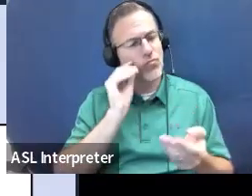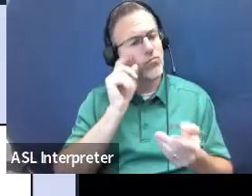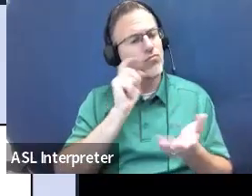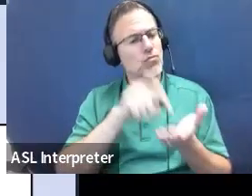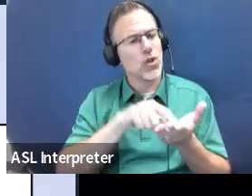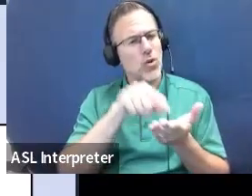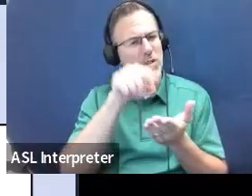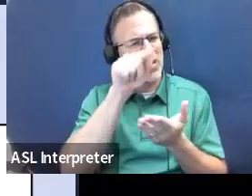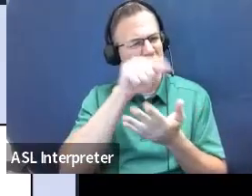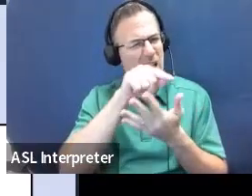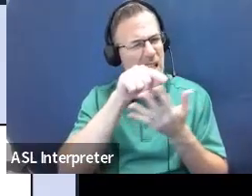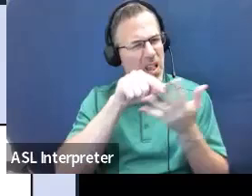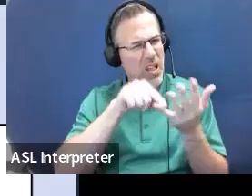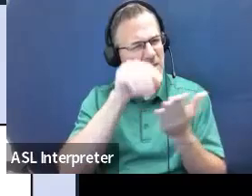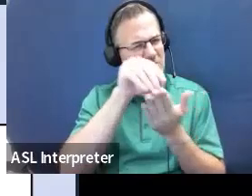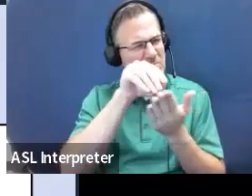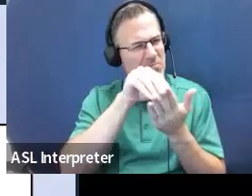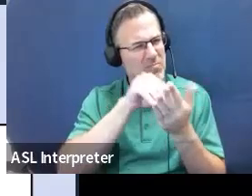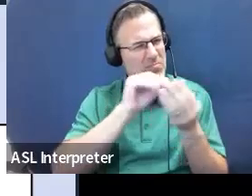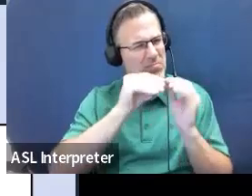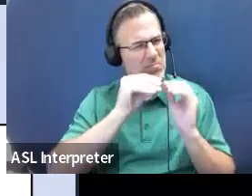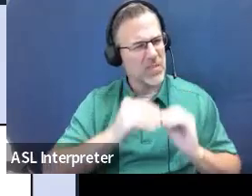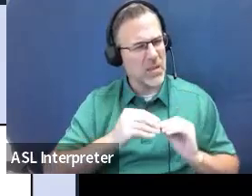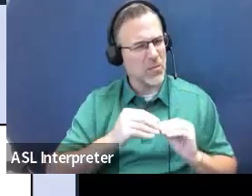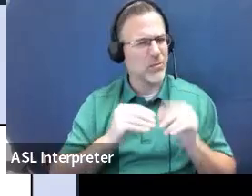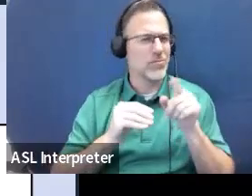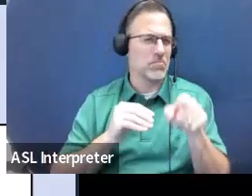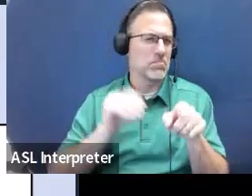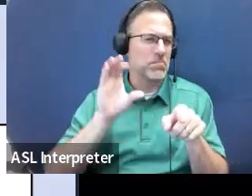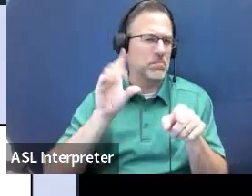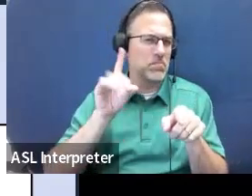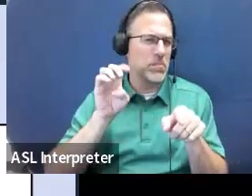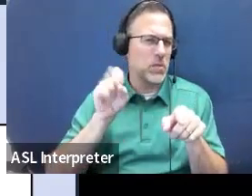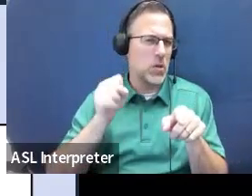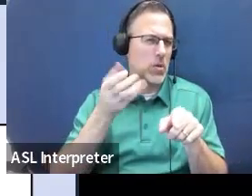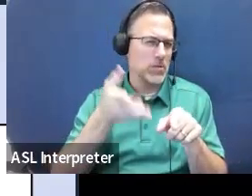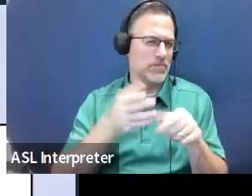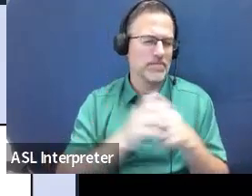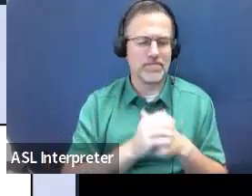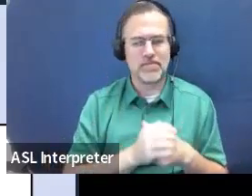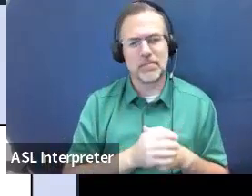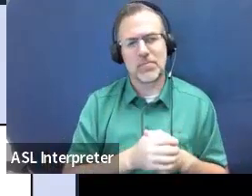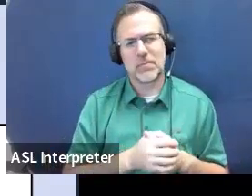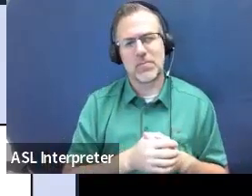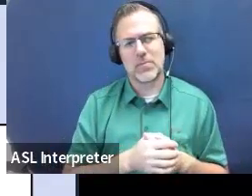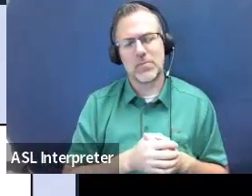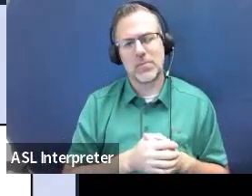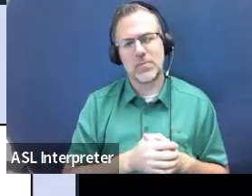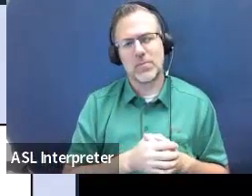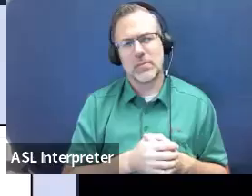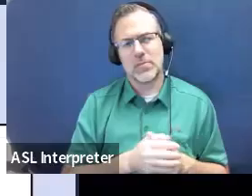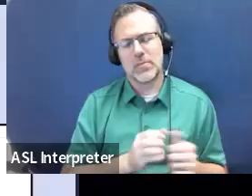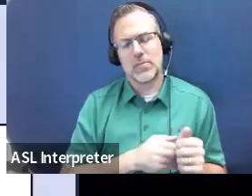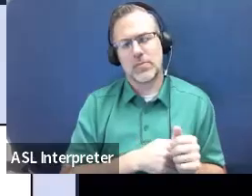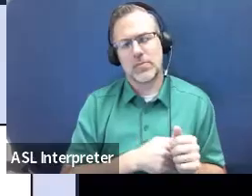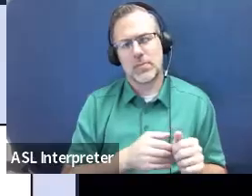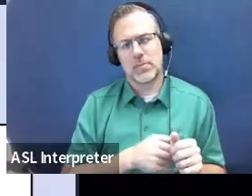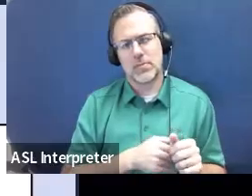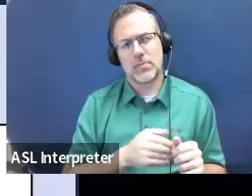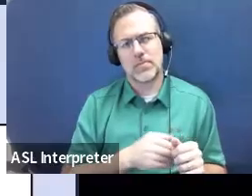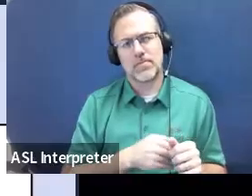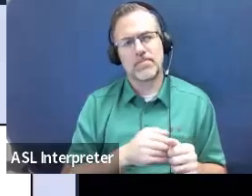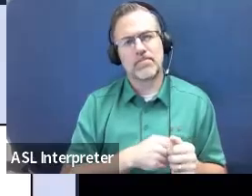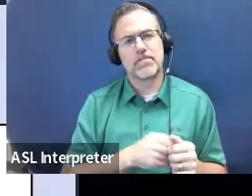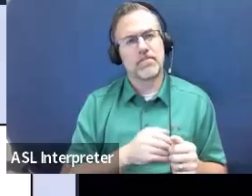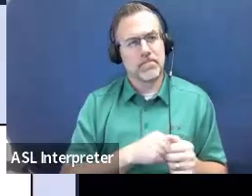So if you're somebody that looks at that paperwork, these may look familiar. But you can see that there are check